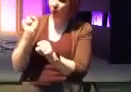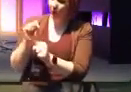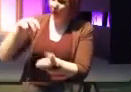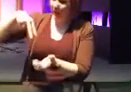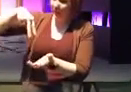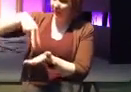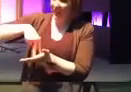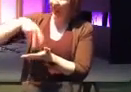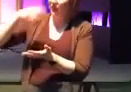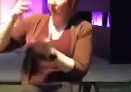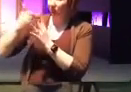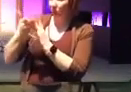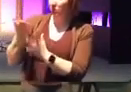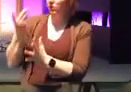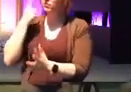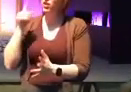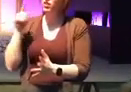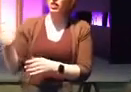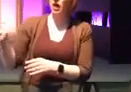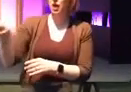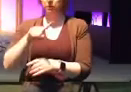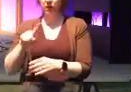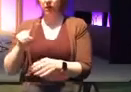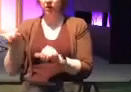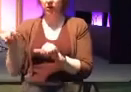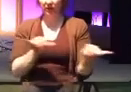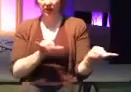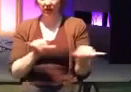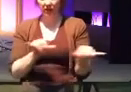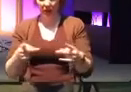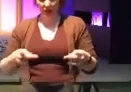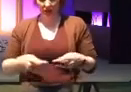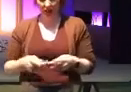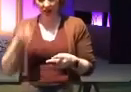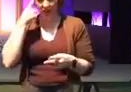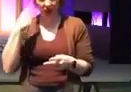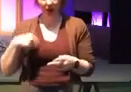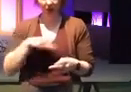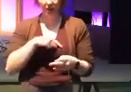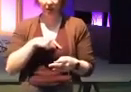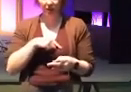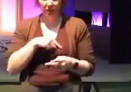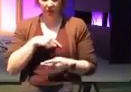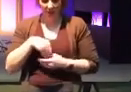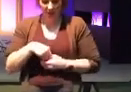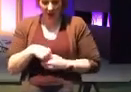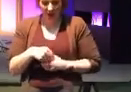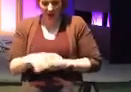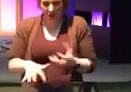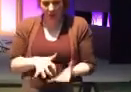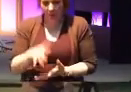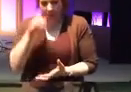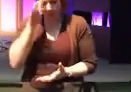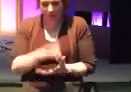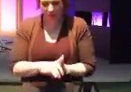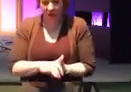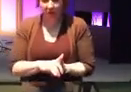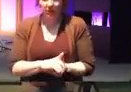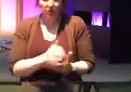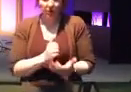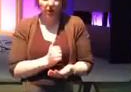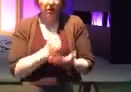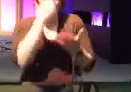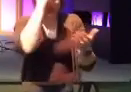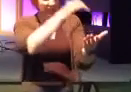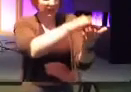on their behalf. And you're in that same place for us today. Stir us up in faith, God, to believe that